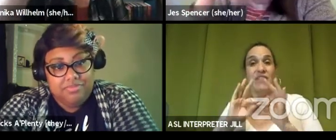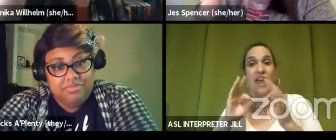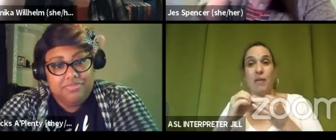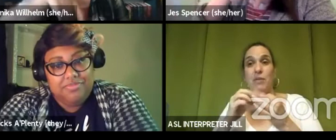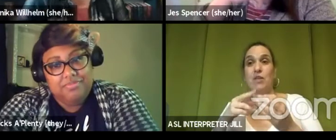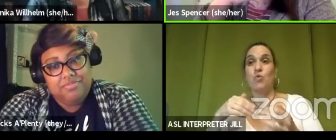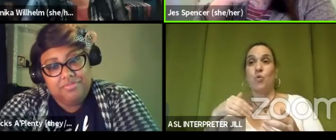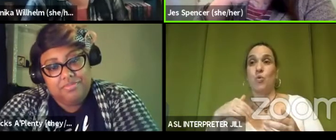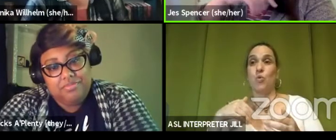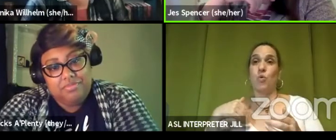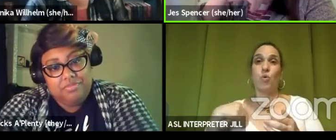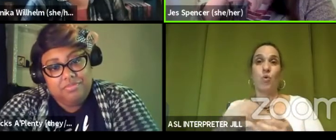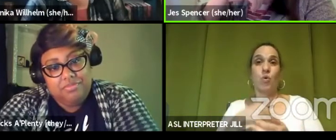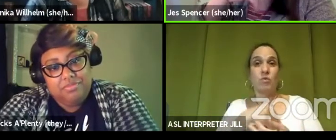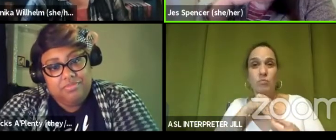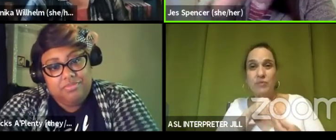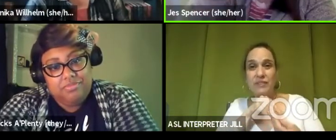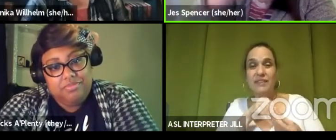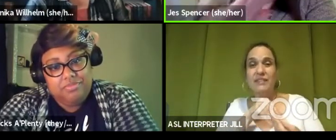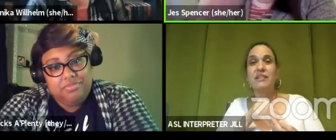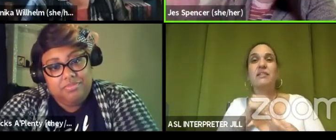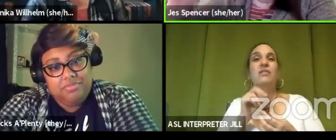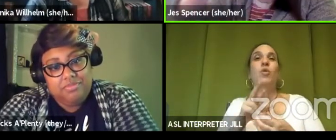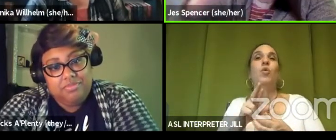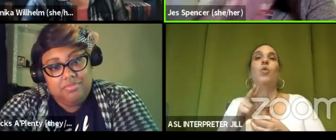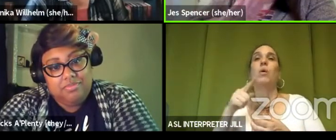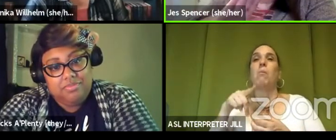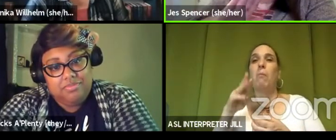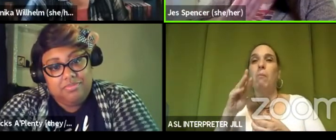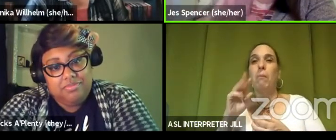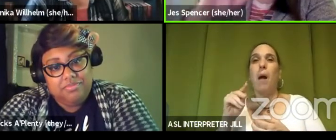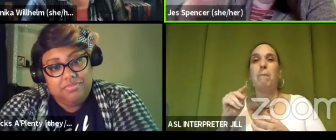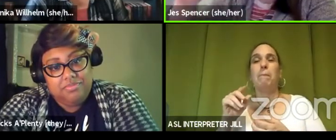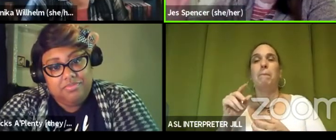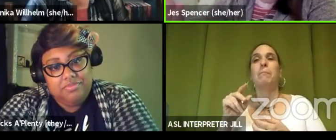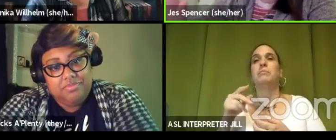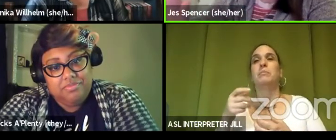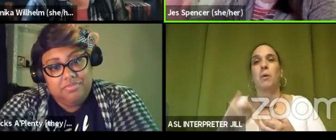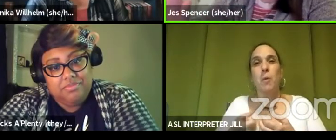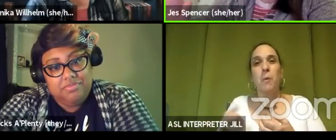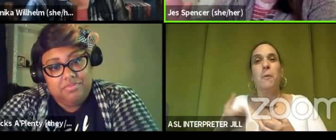or pump. And also you can adjust everybody's schedule so